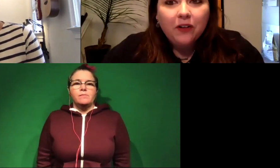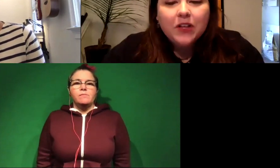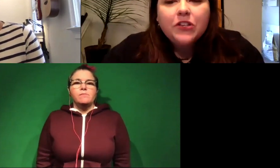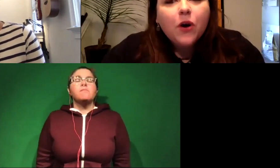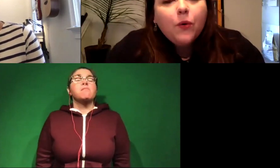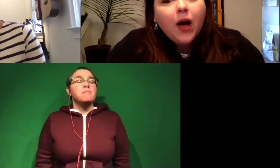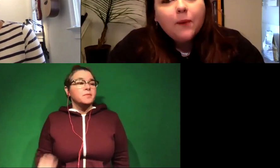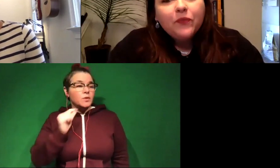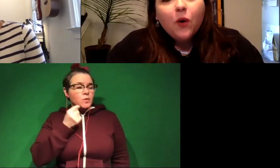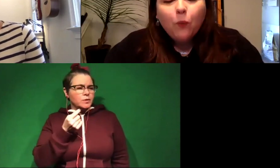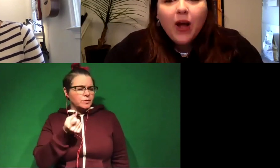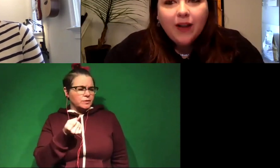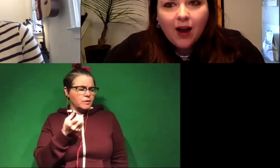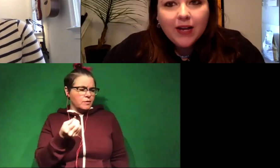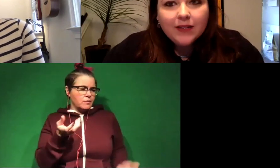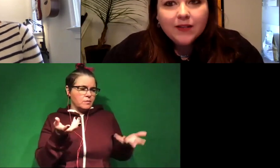Cool. So